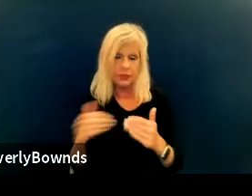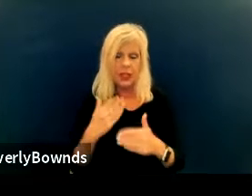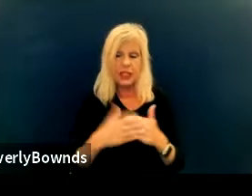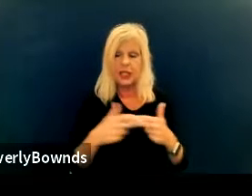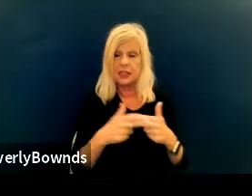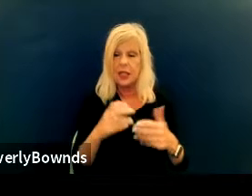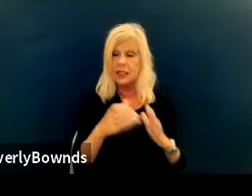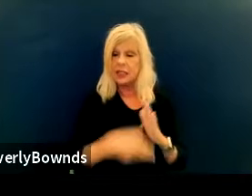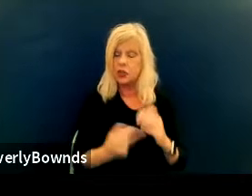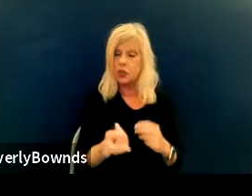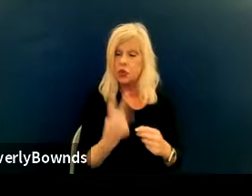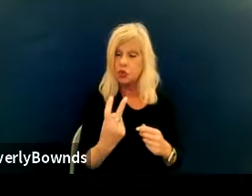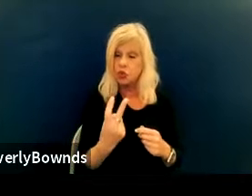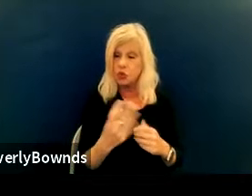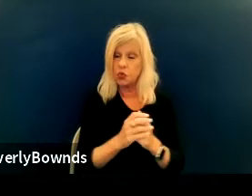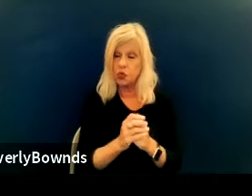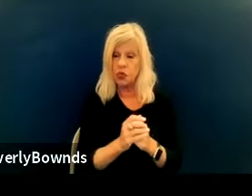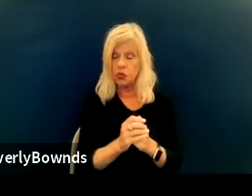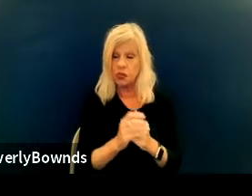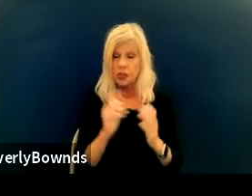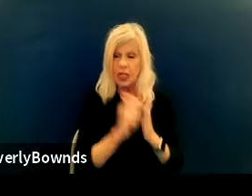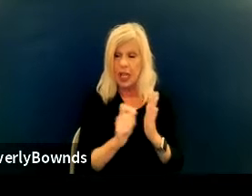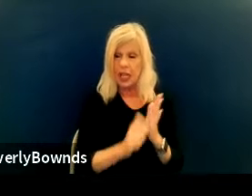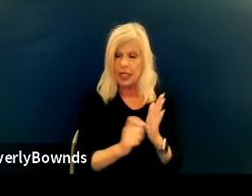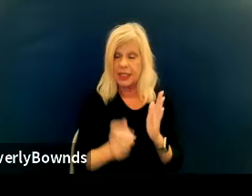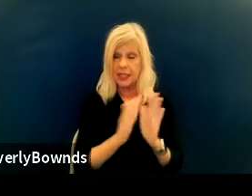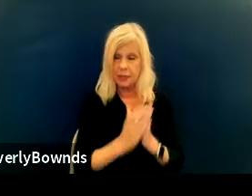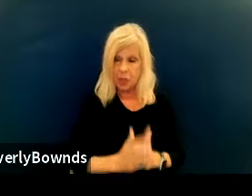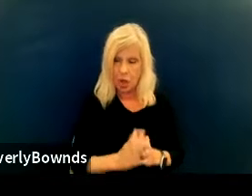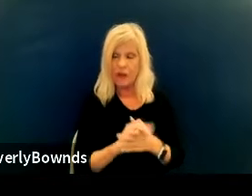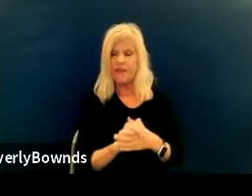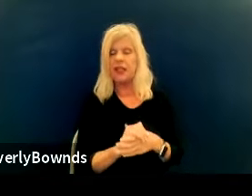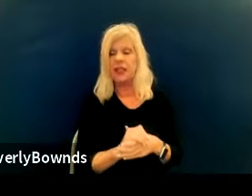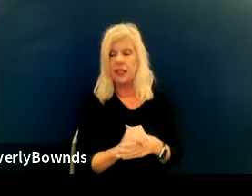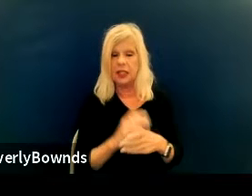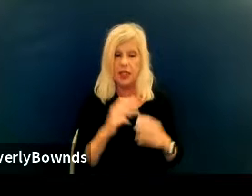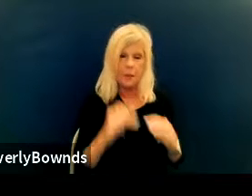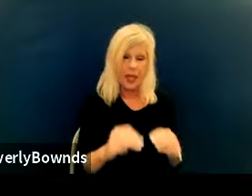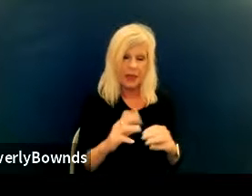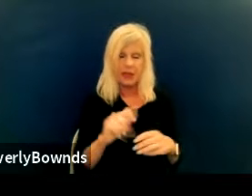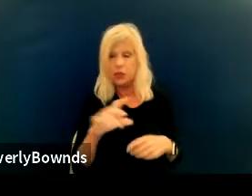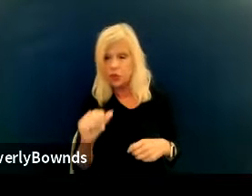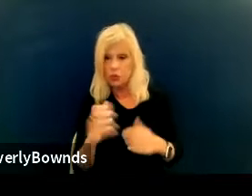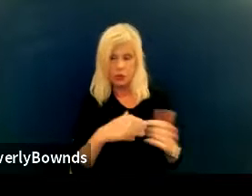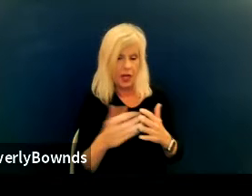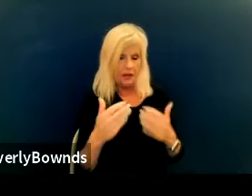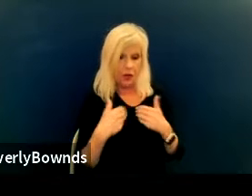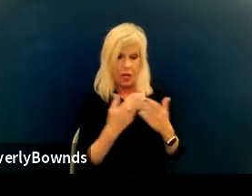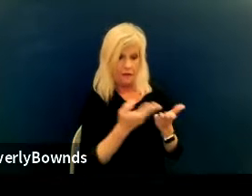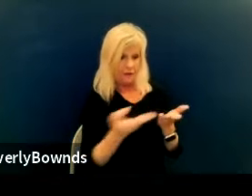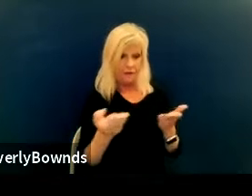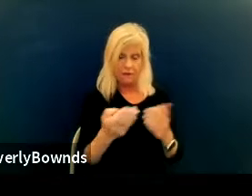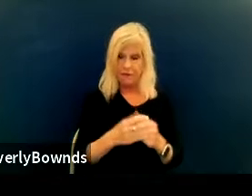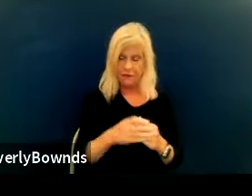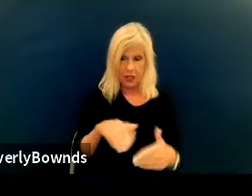Section 2 is an annotated bibliography of regulations, research, methods, tools, basically whatever's out there, addressing